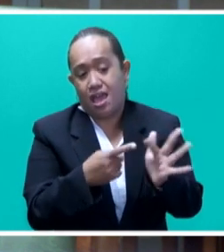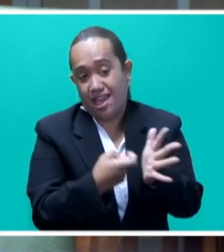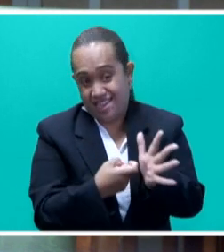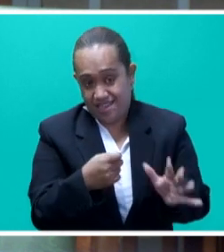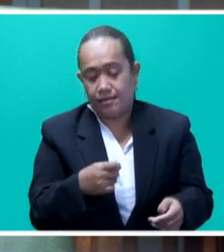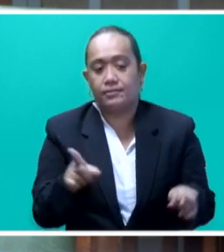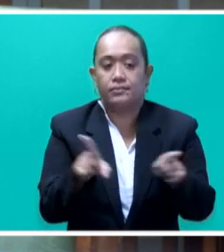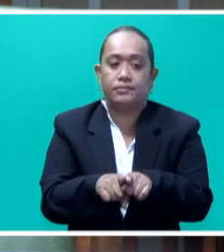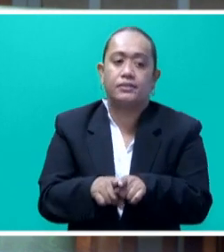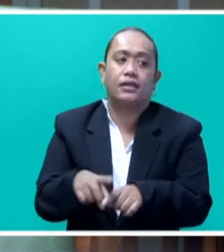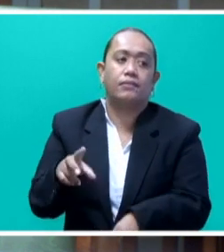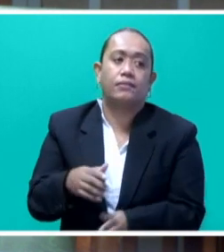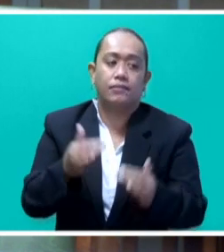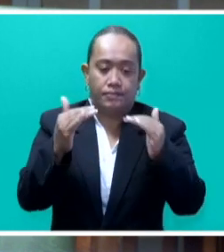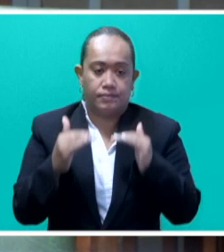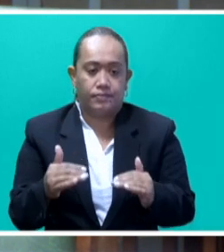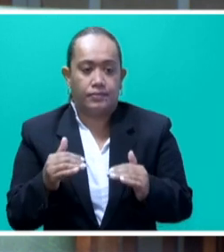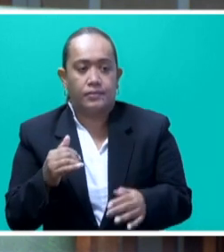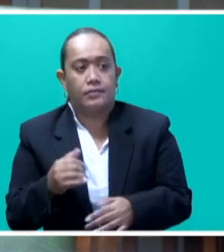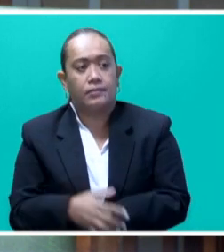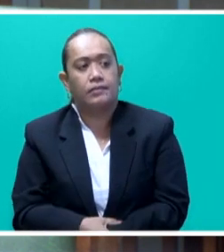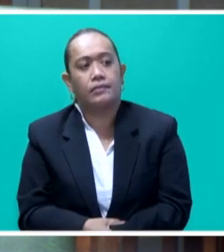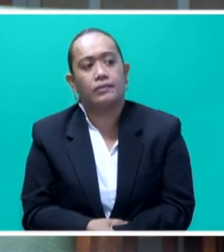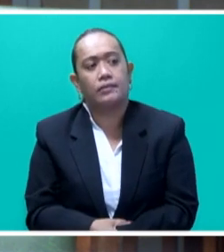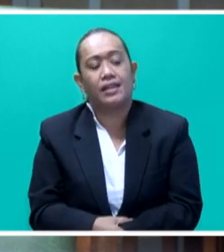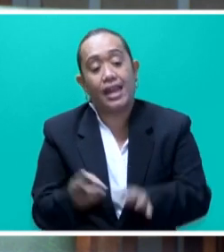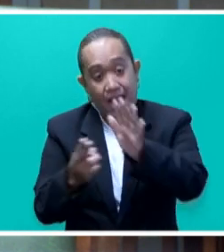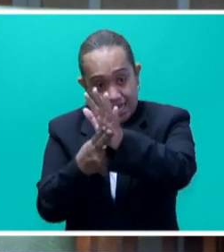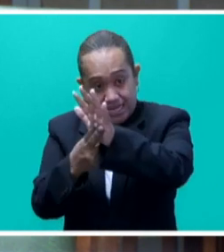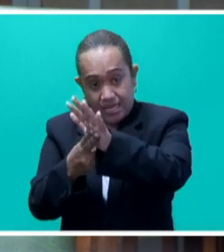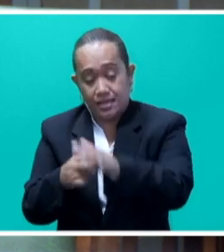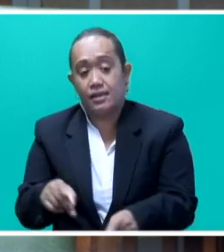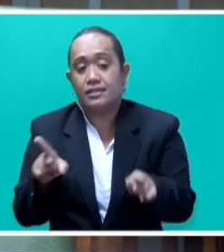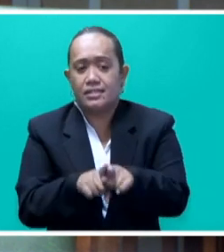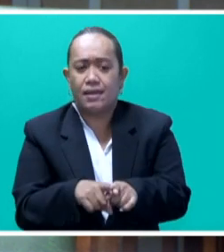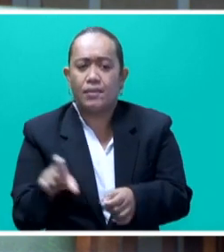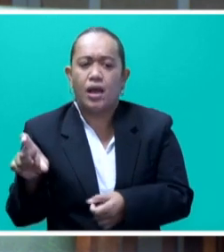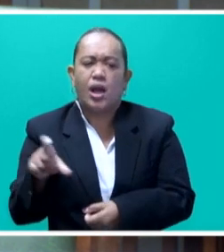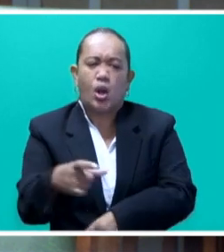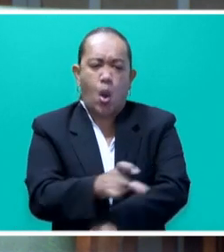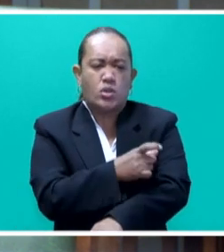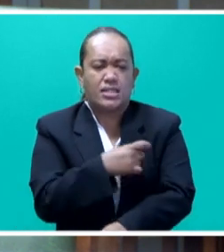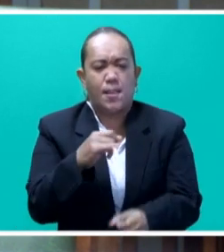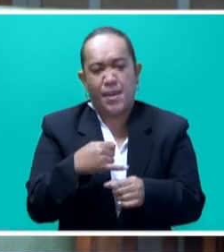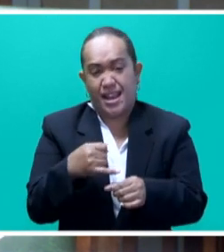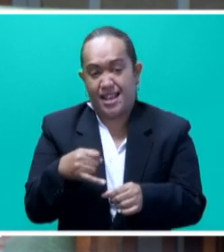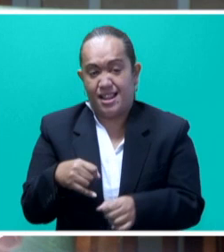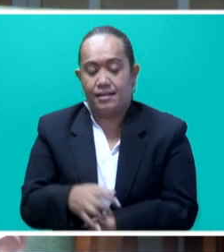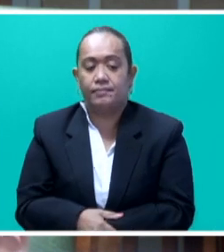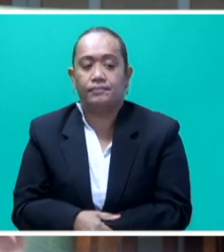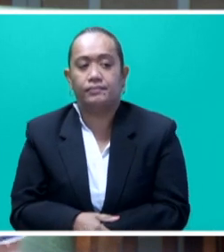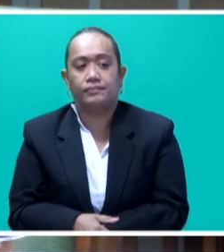10, the next one, number 3 in Nandi is Coastal Medical Investments Pd Limited